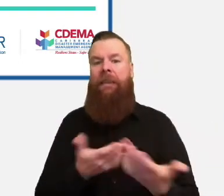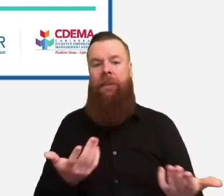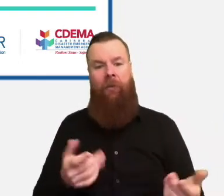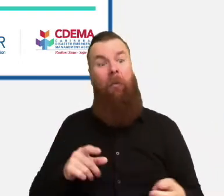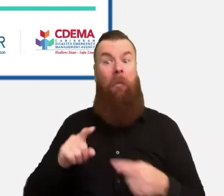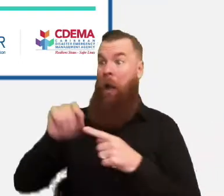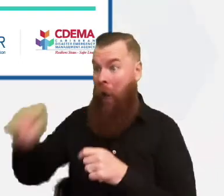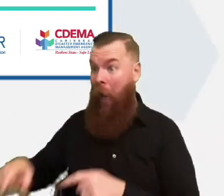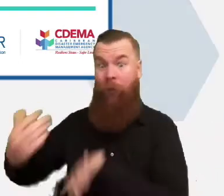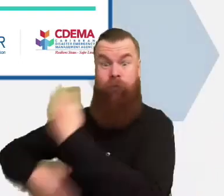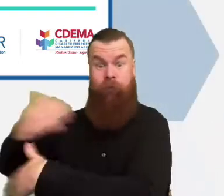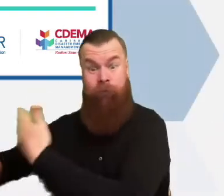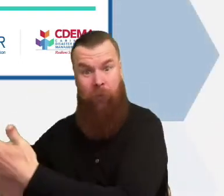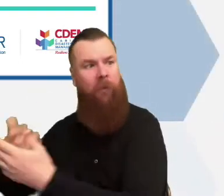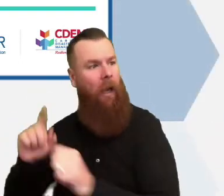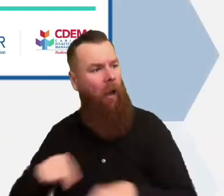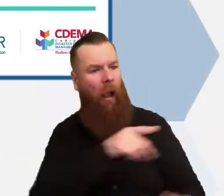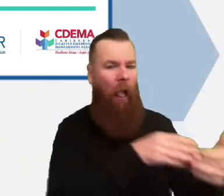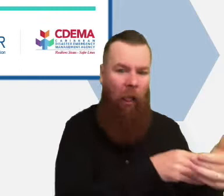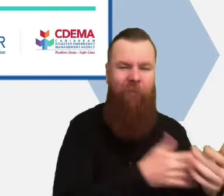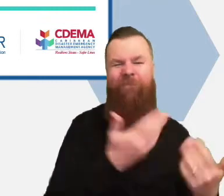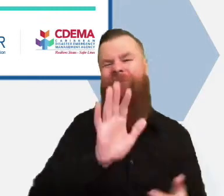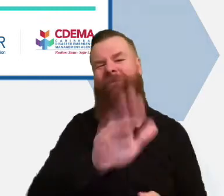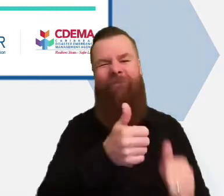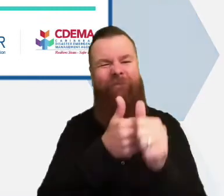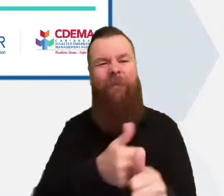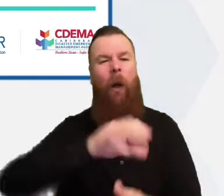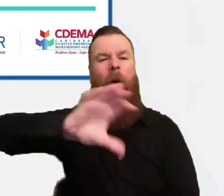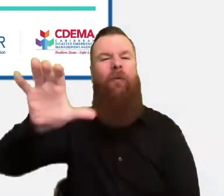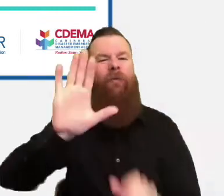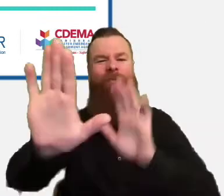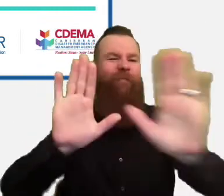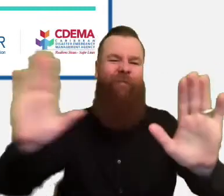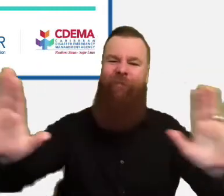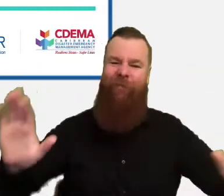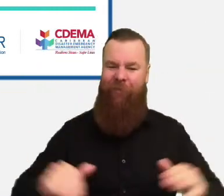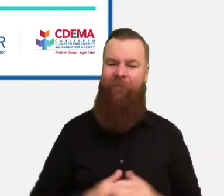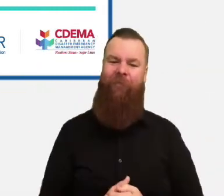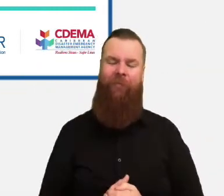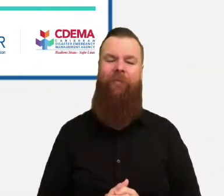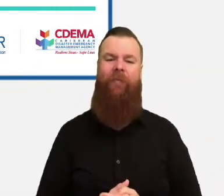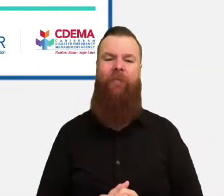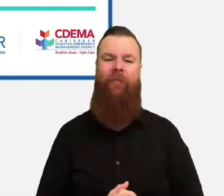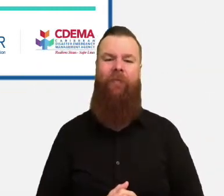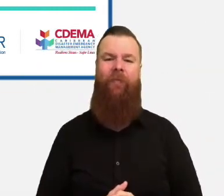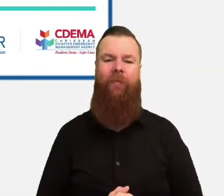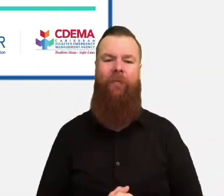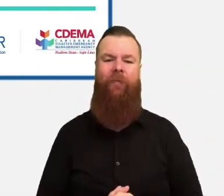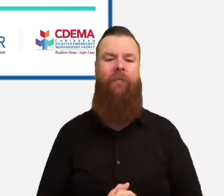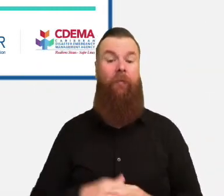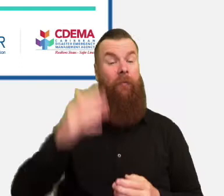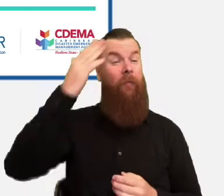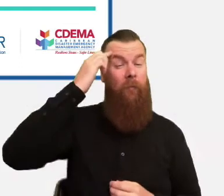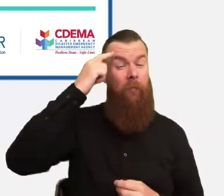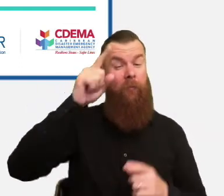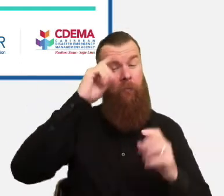Now, the way that we see these principles being implemented is really important. We expect to see geopolitical leadership so